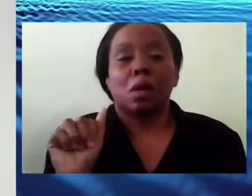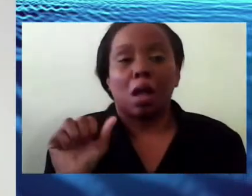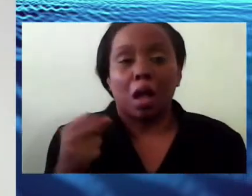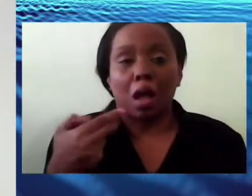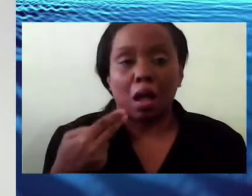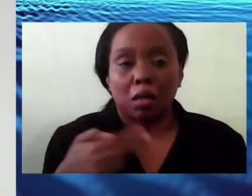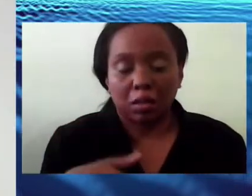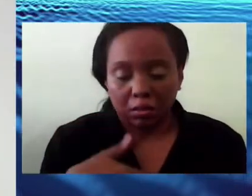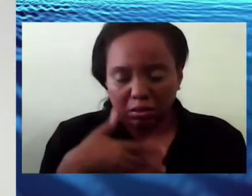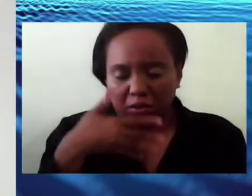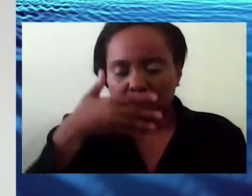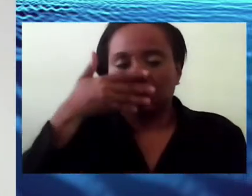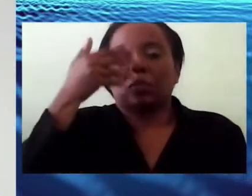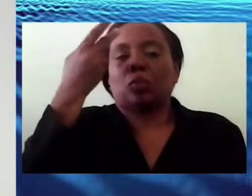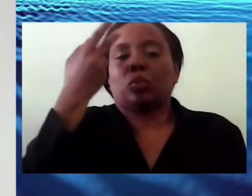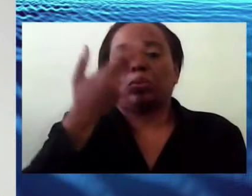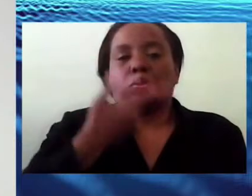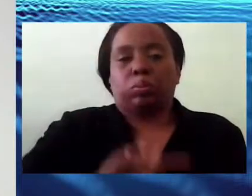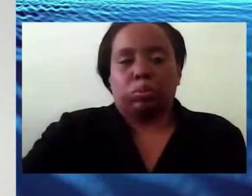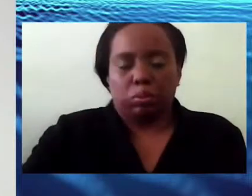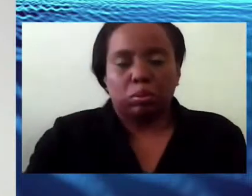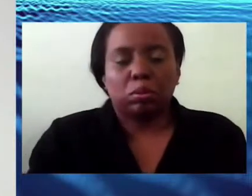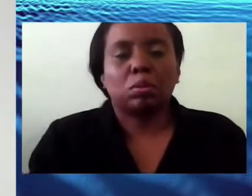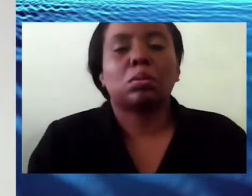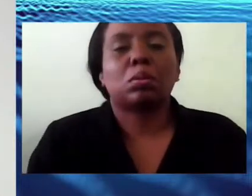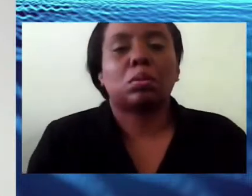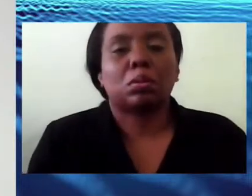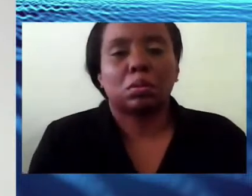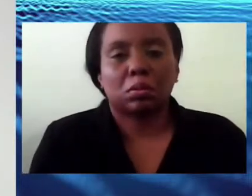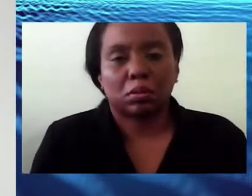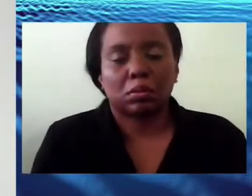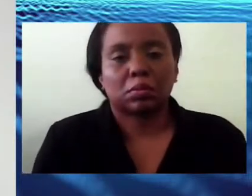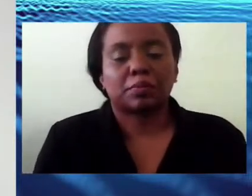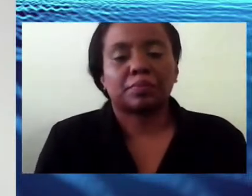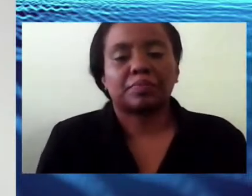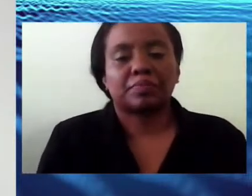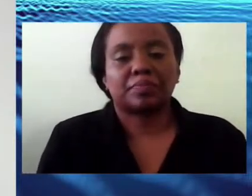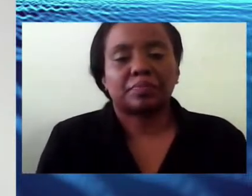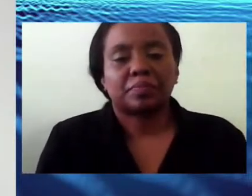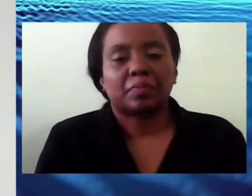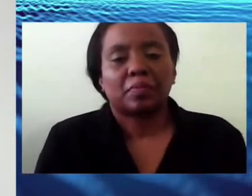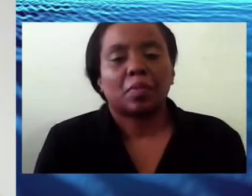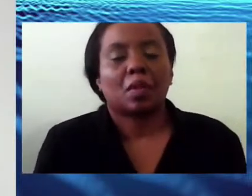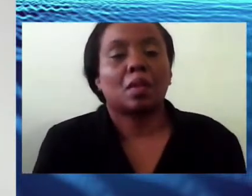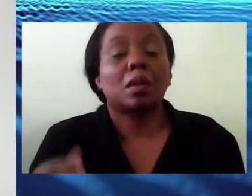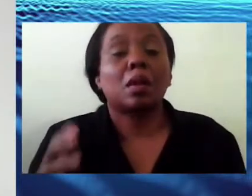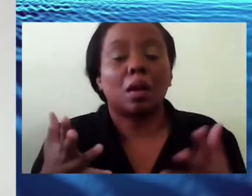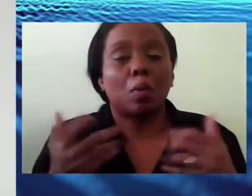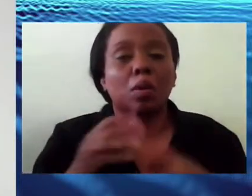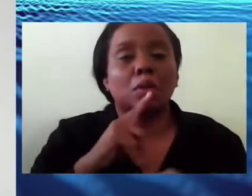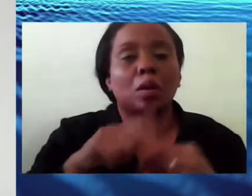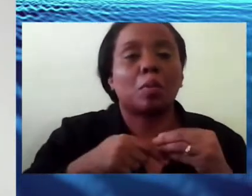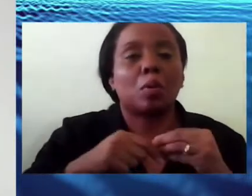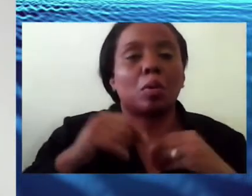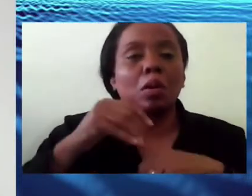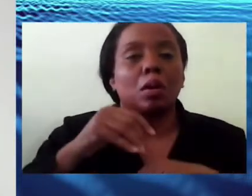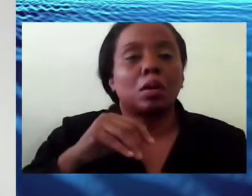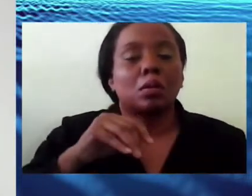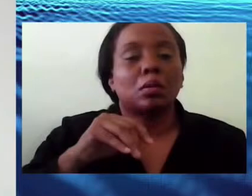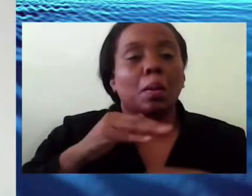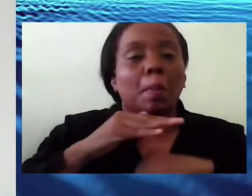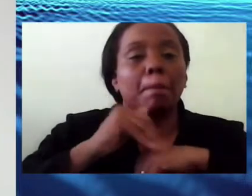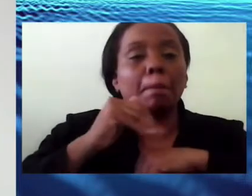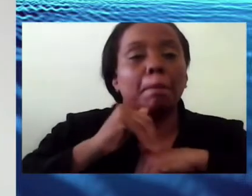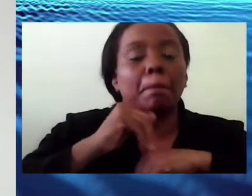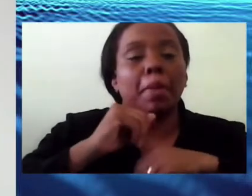island. And so that is something that pet owners, I'll talk about pet owners first of all, need to be very cognizant of that.